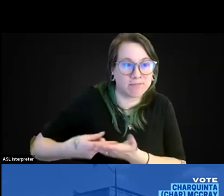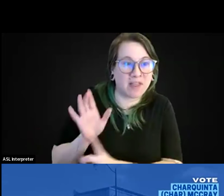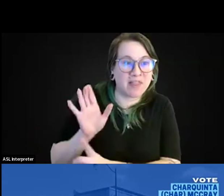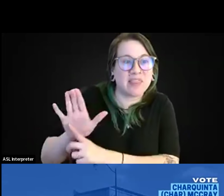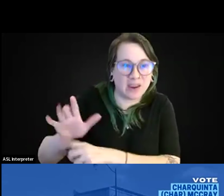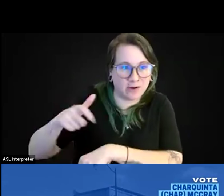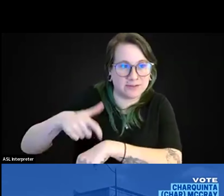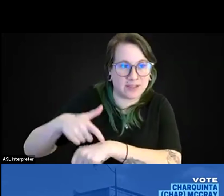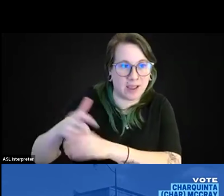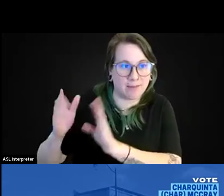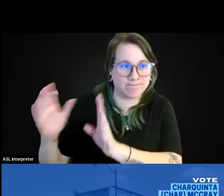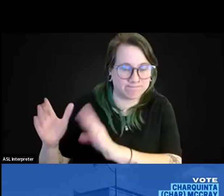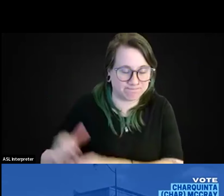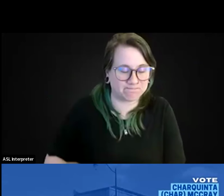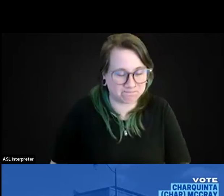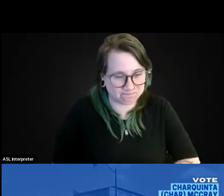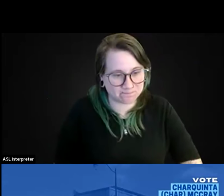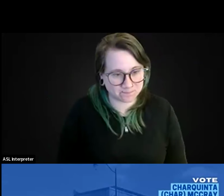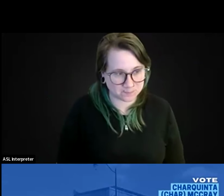times.